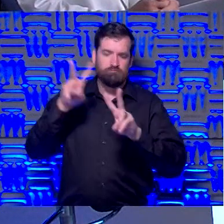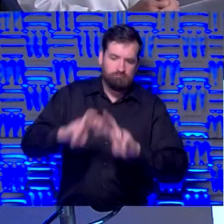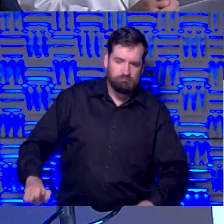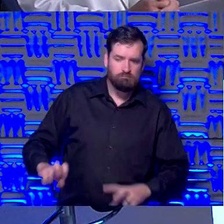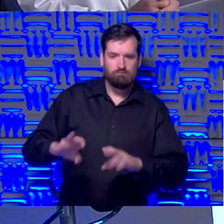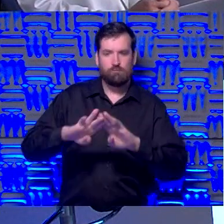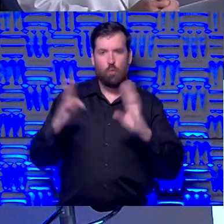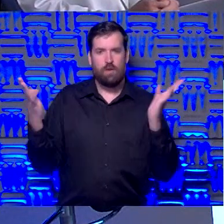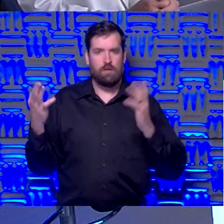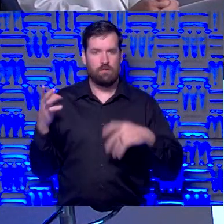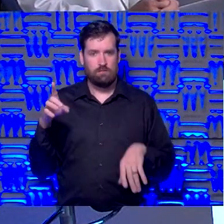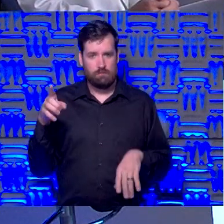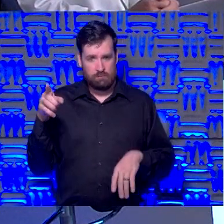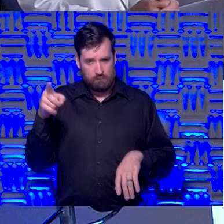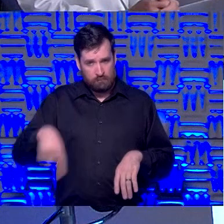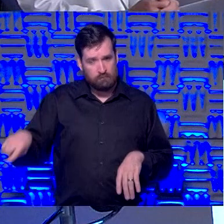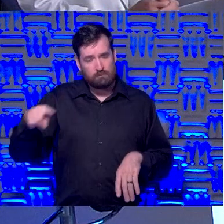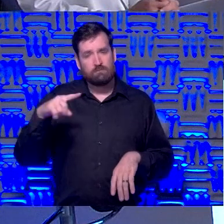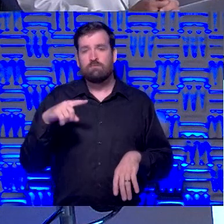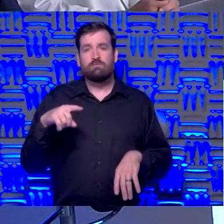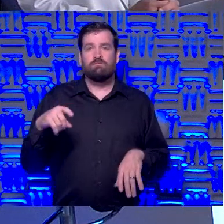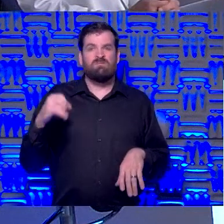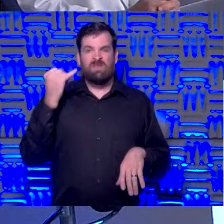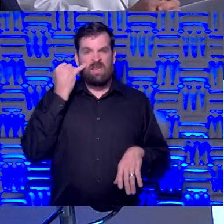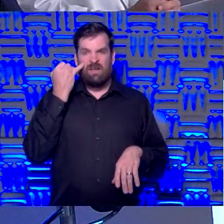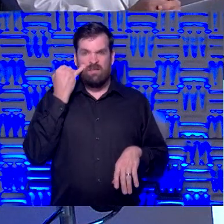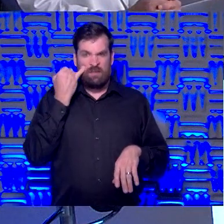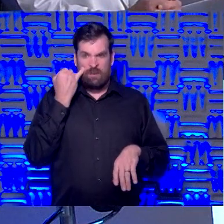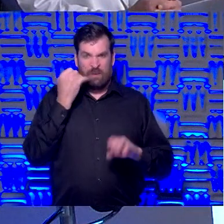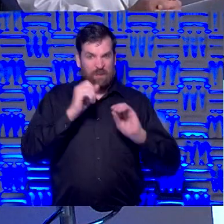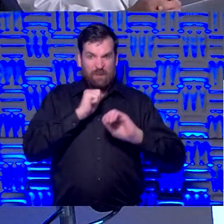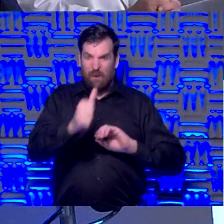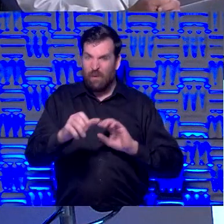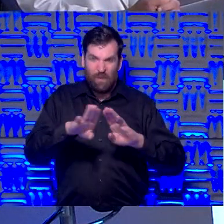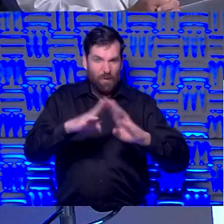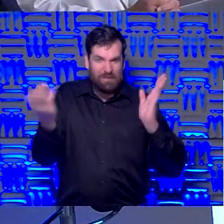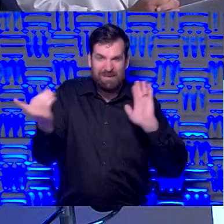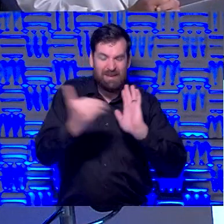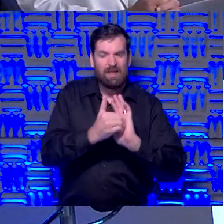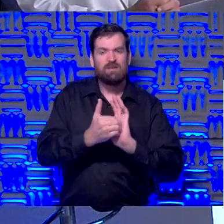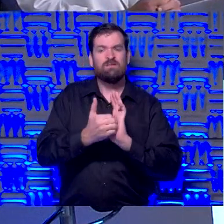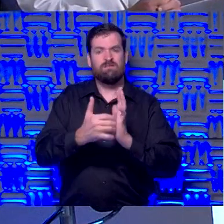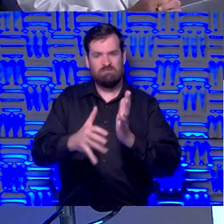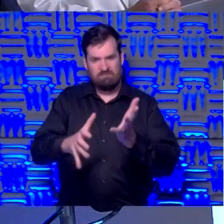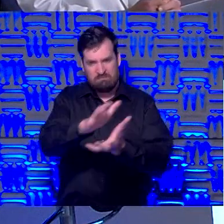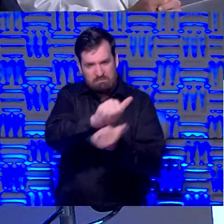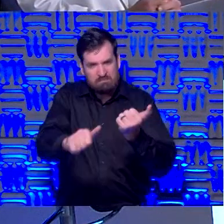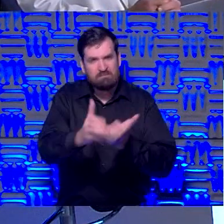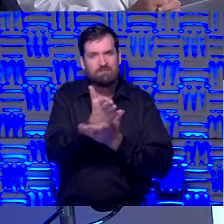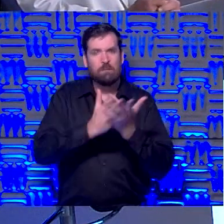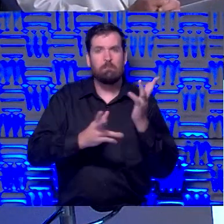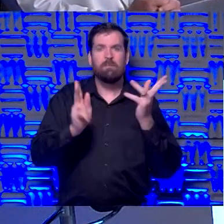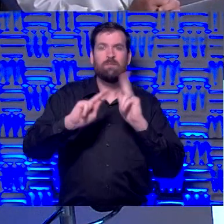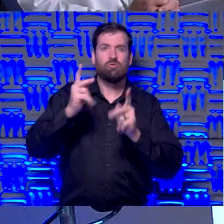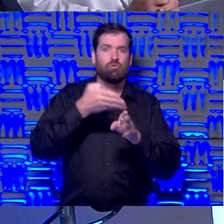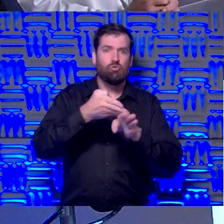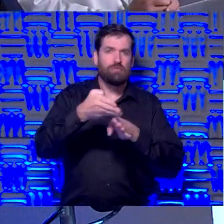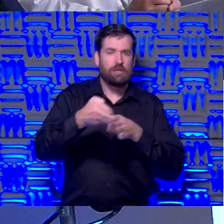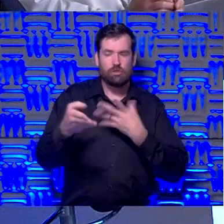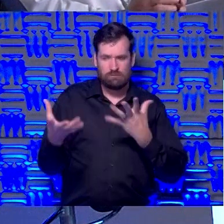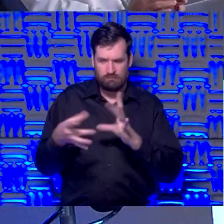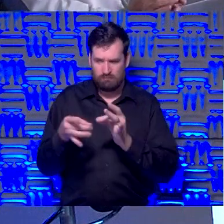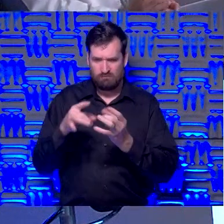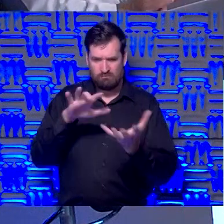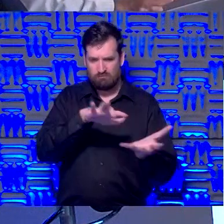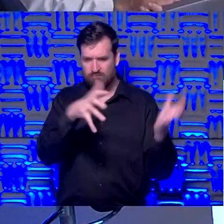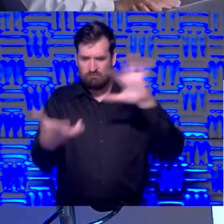reopening altogether, you thought, man, if we don't reopen, we may be damaging some people and some people's careers and what's going on. Talk a little bit about the flip